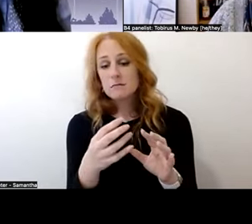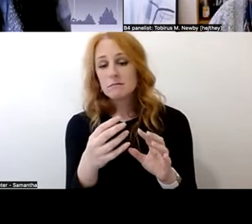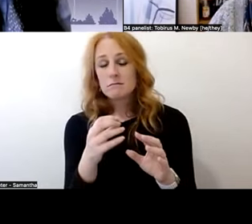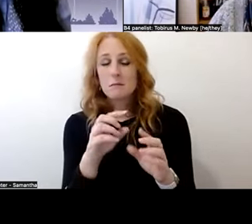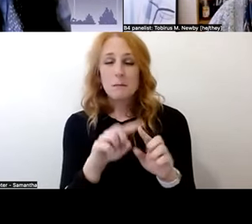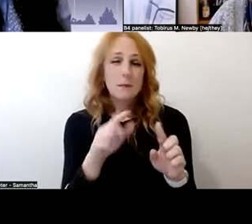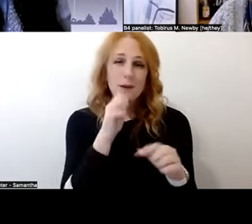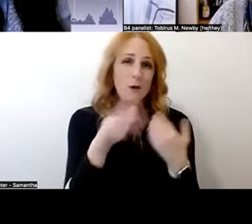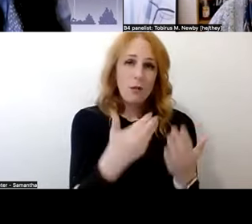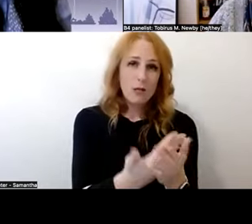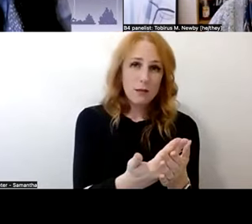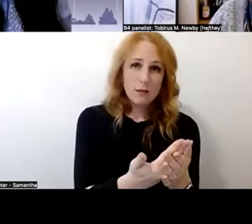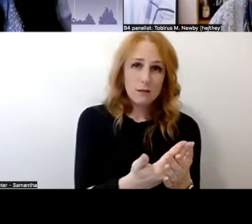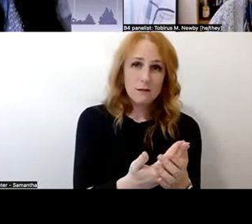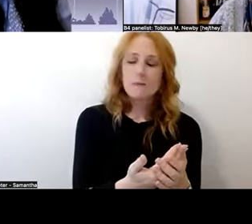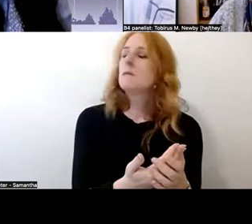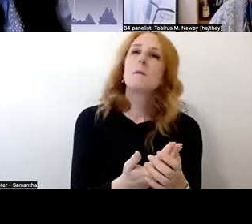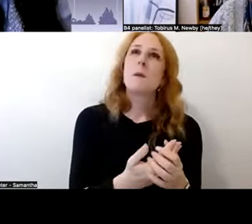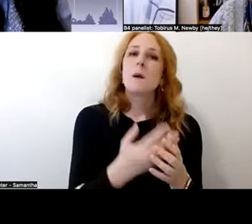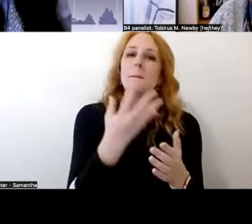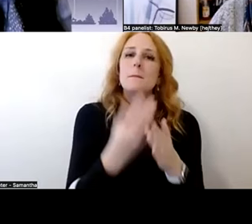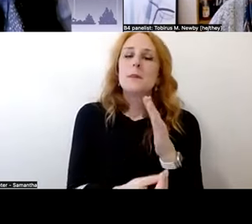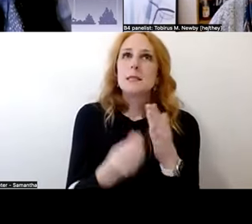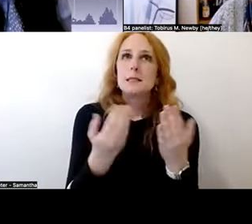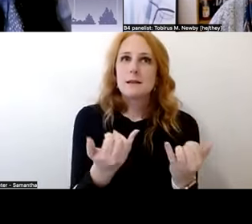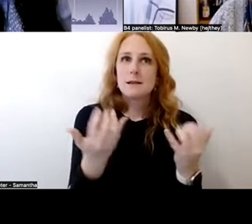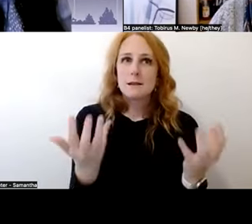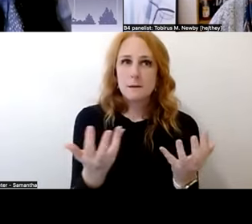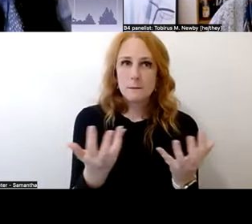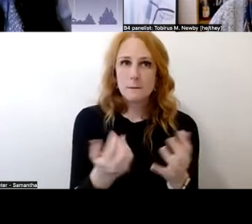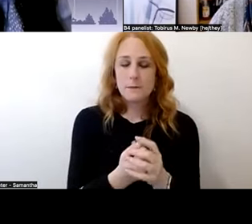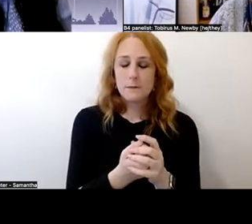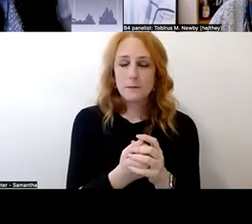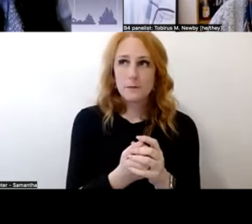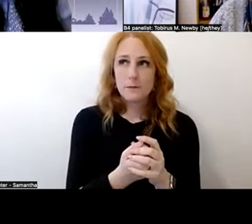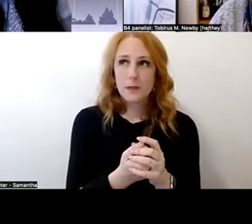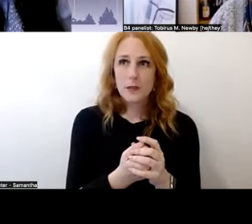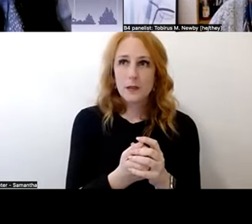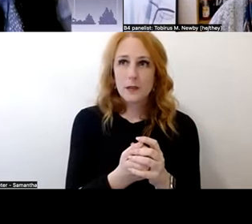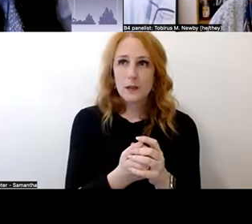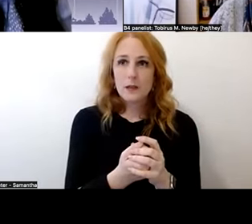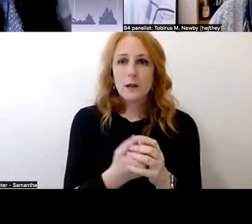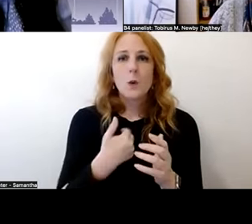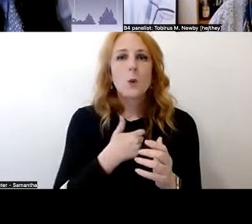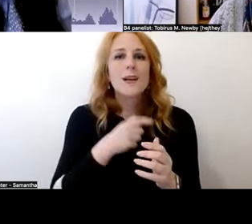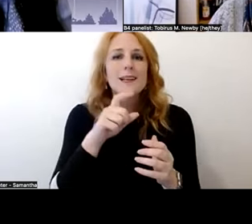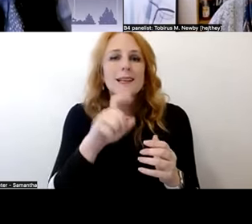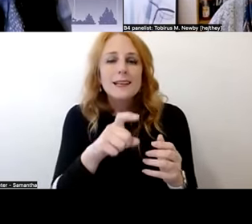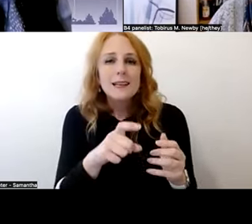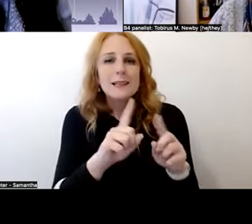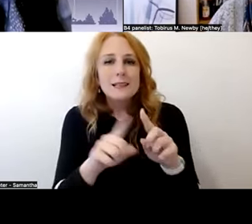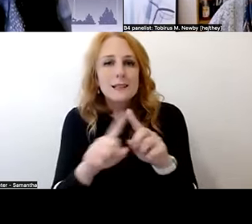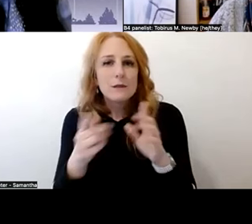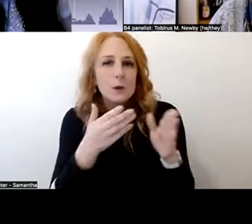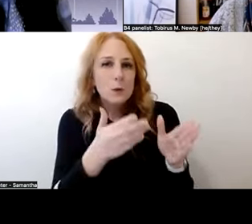our ways, in the plural, to capture these types of conversations about what is safety and how do we know when we're